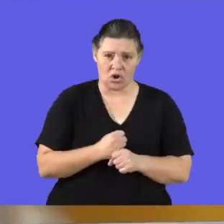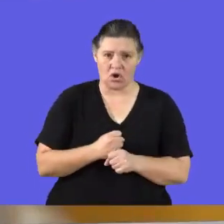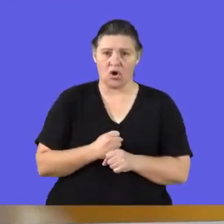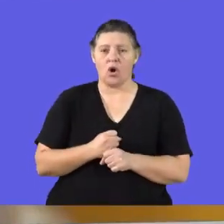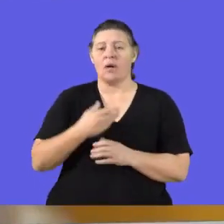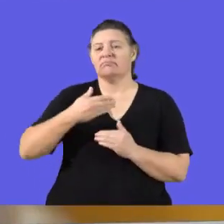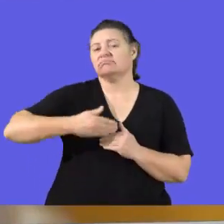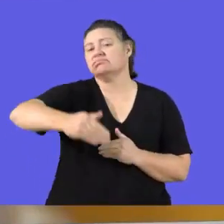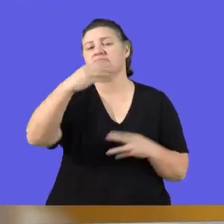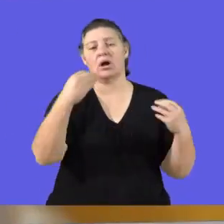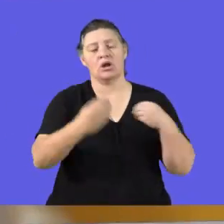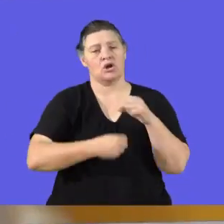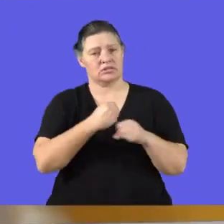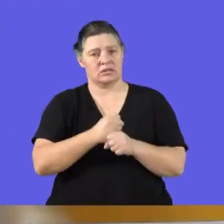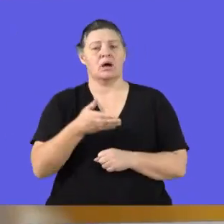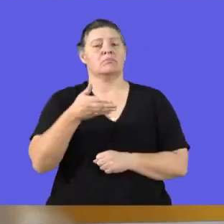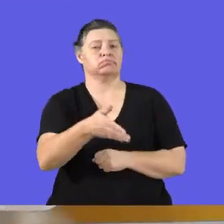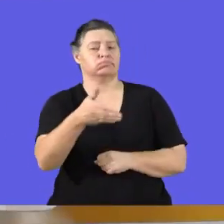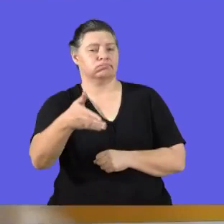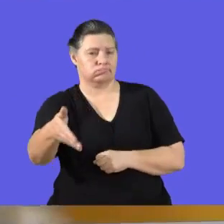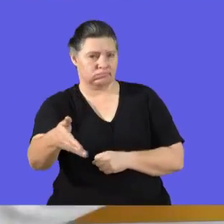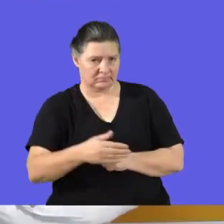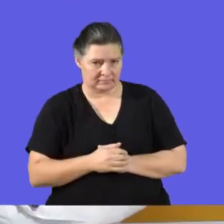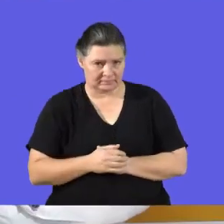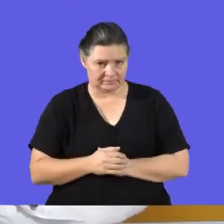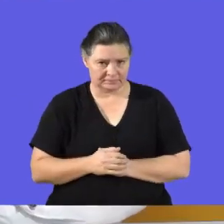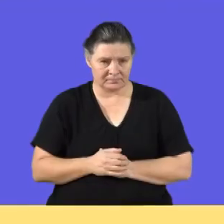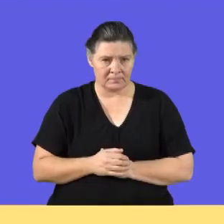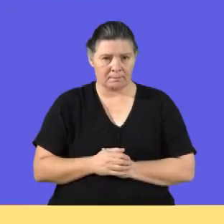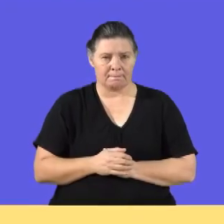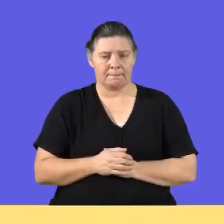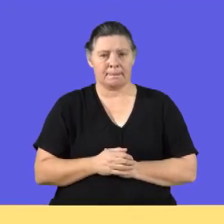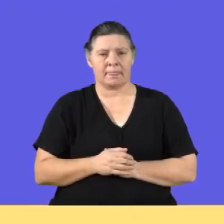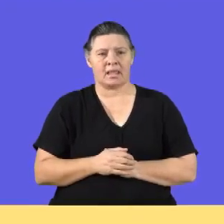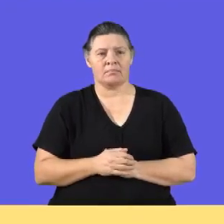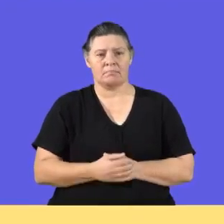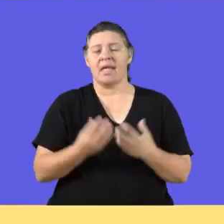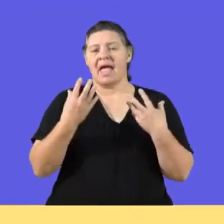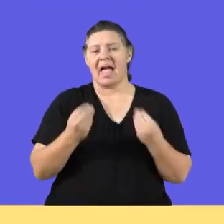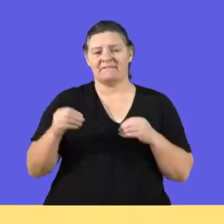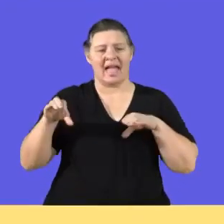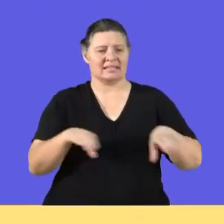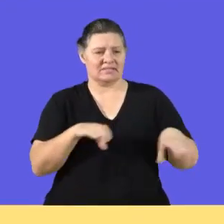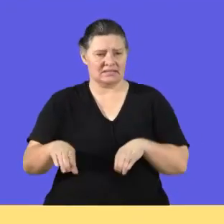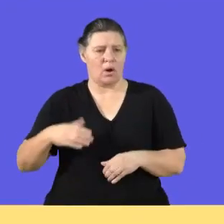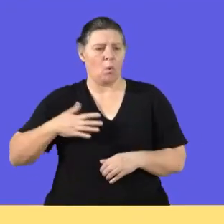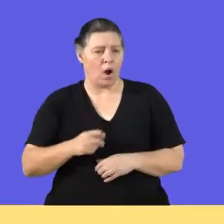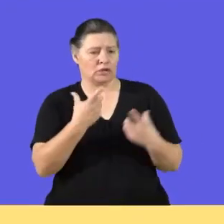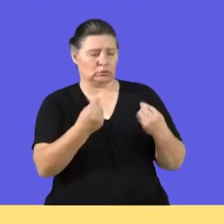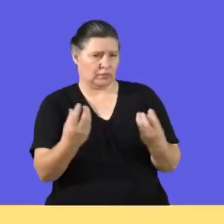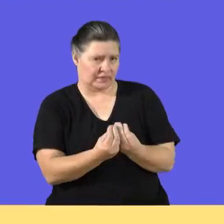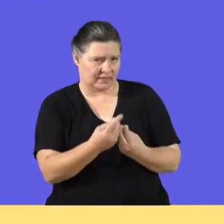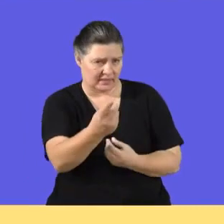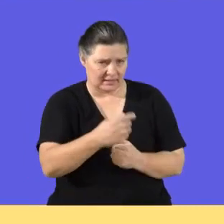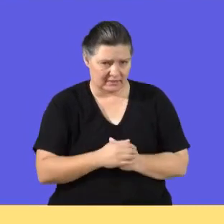next year, in the next few years. Going concern concept. All right, I have an activity that I